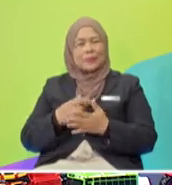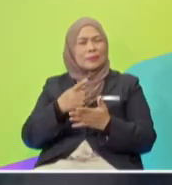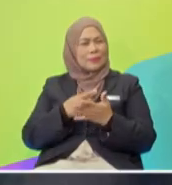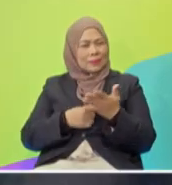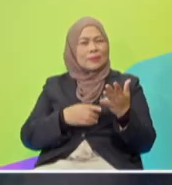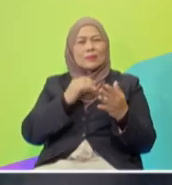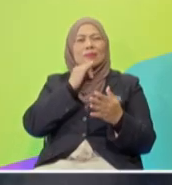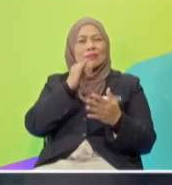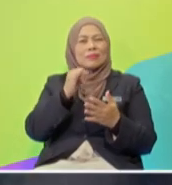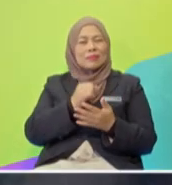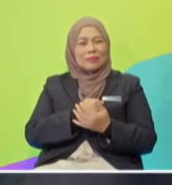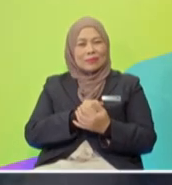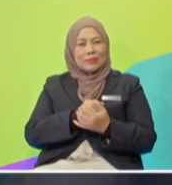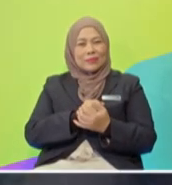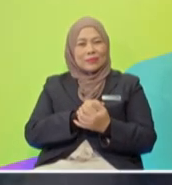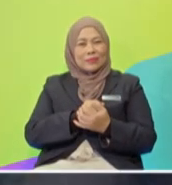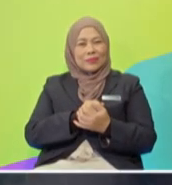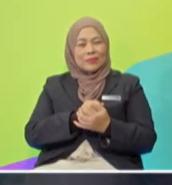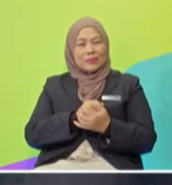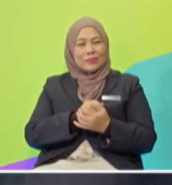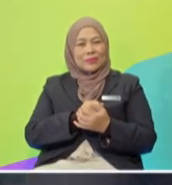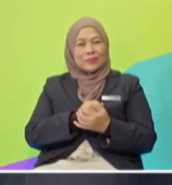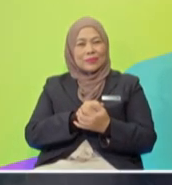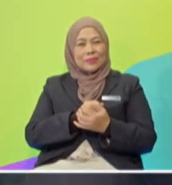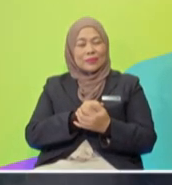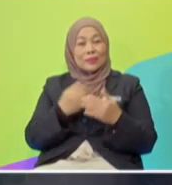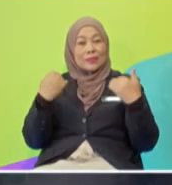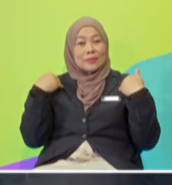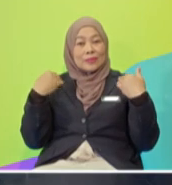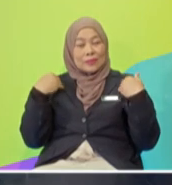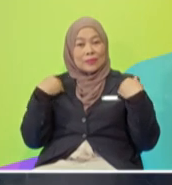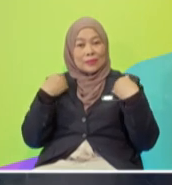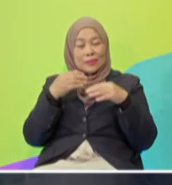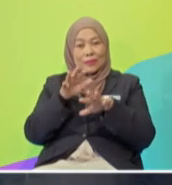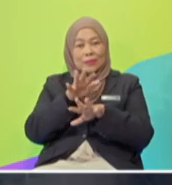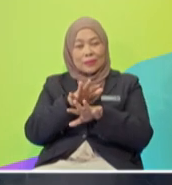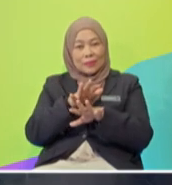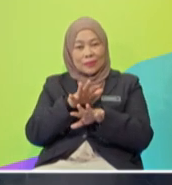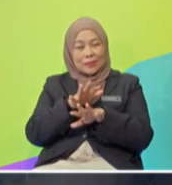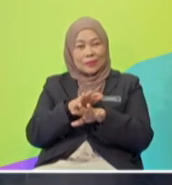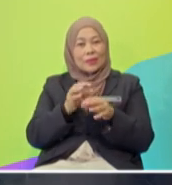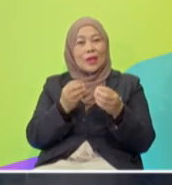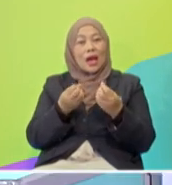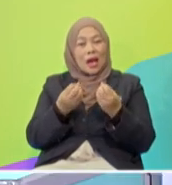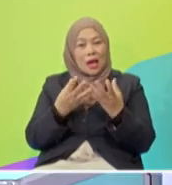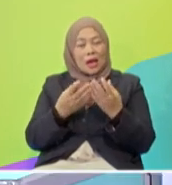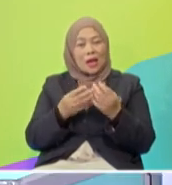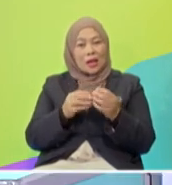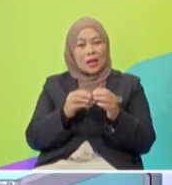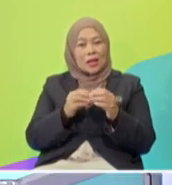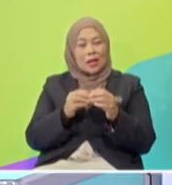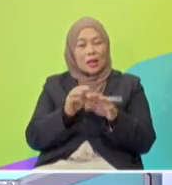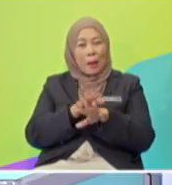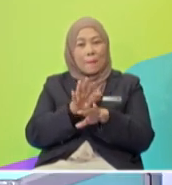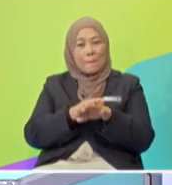Let me give you another clue. It consists of several wagons and it runs on a track or rail.